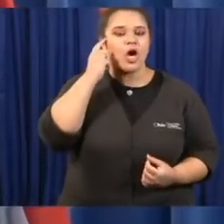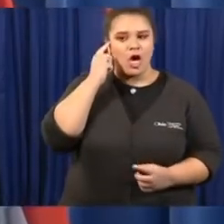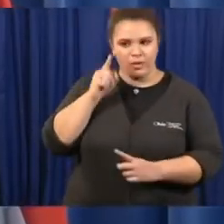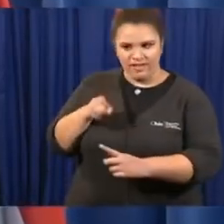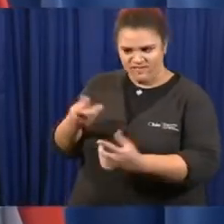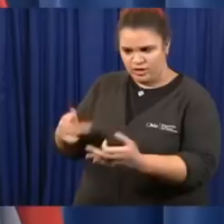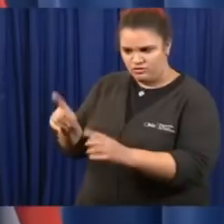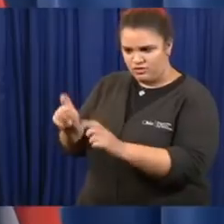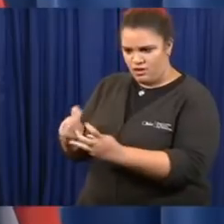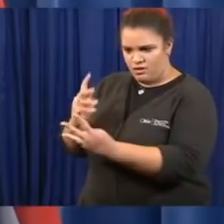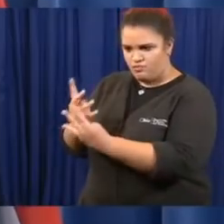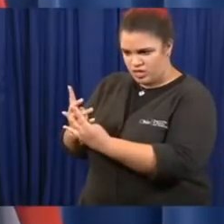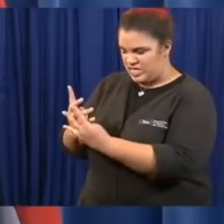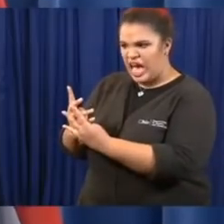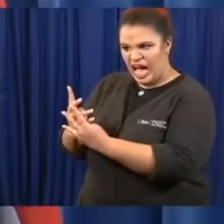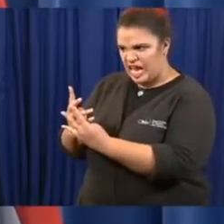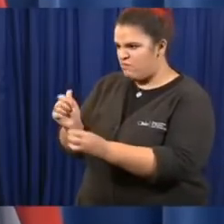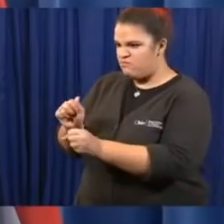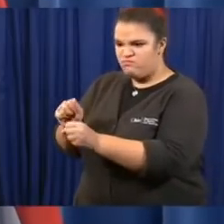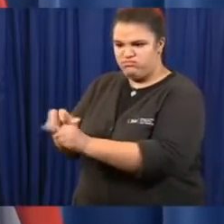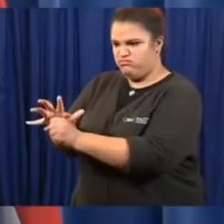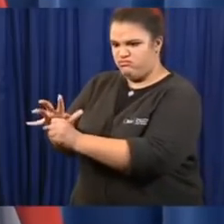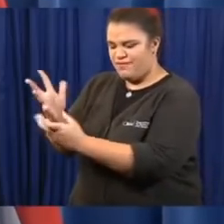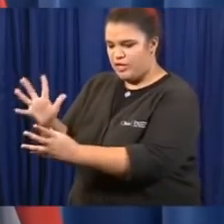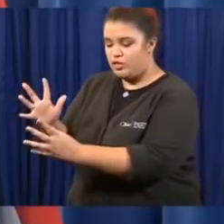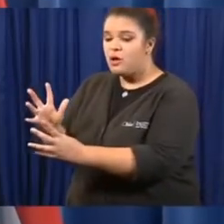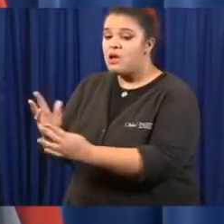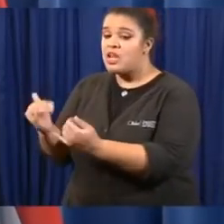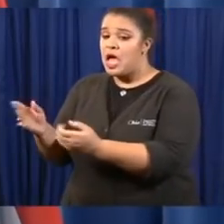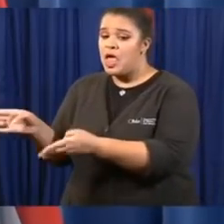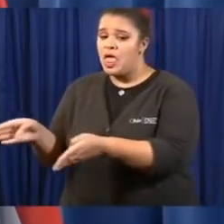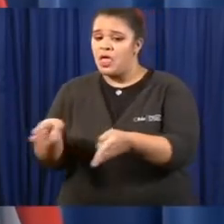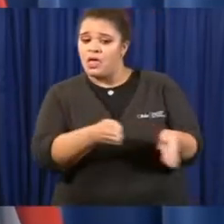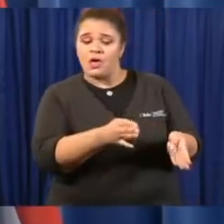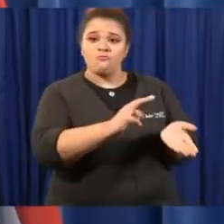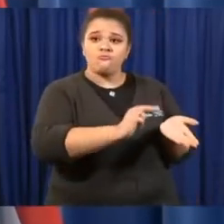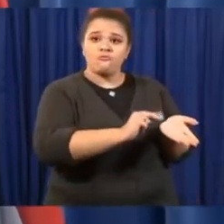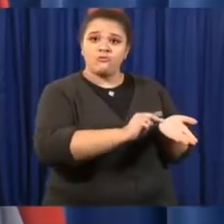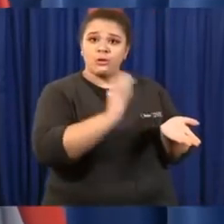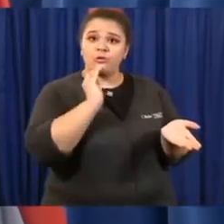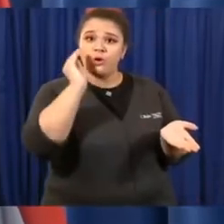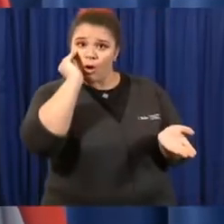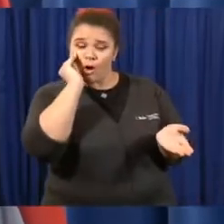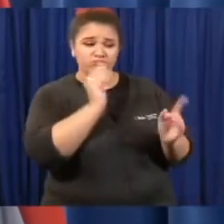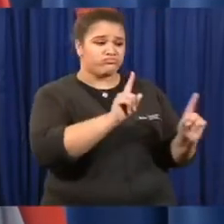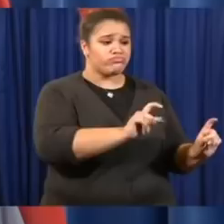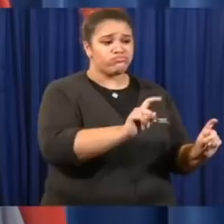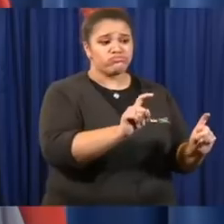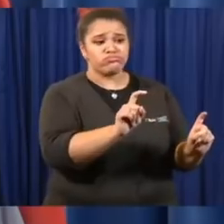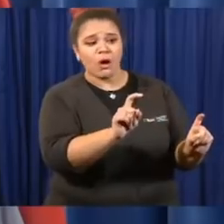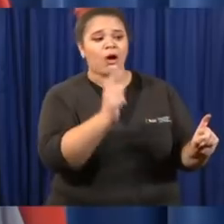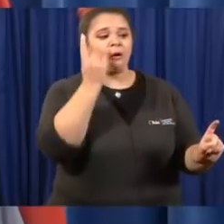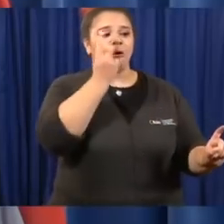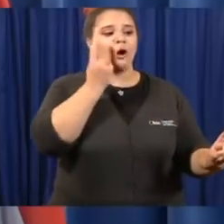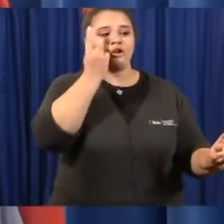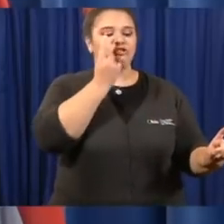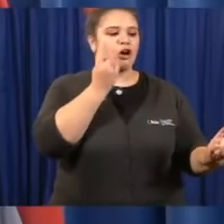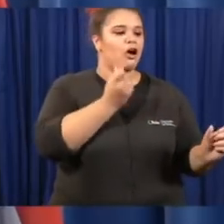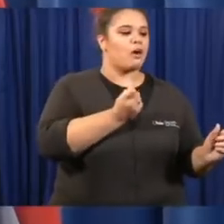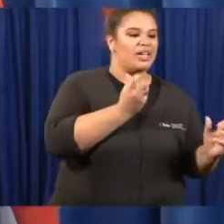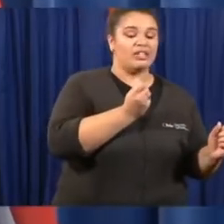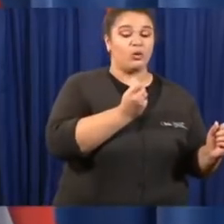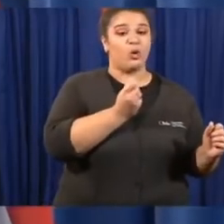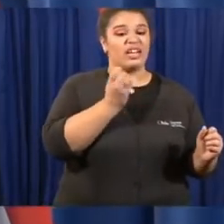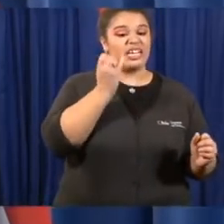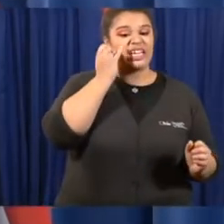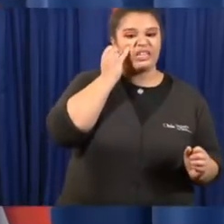facilities? Is there maybe a metric or a threshold that if there are a certain amount of cases in one nursing home facility, that you would want widespread